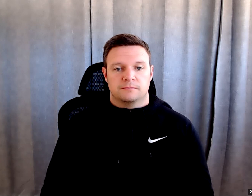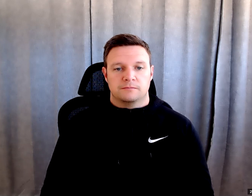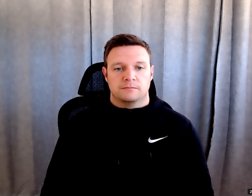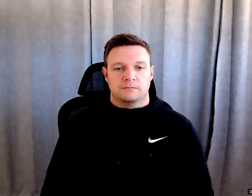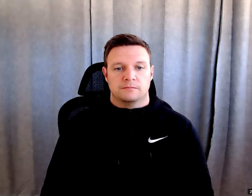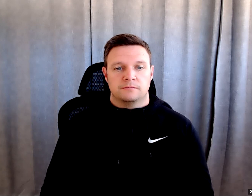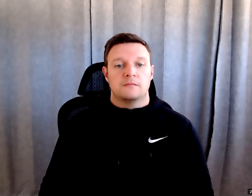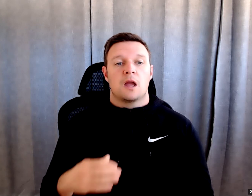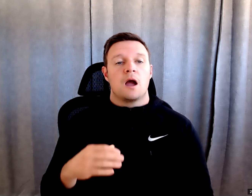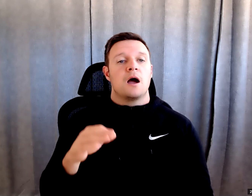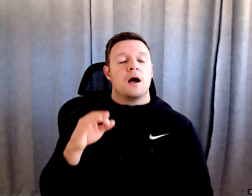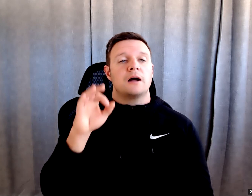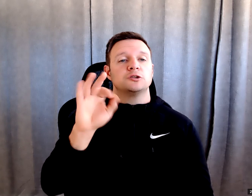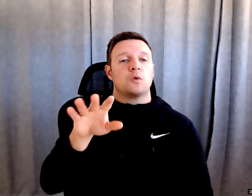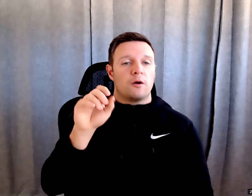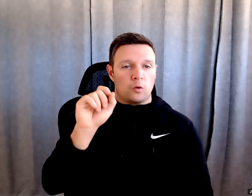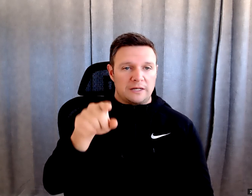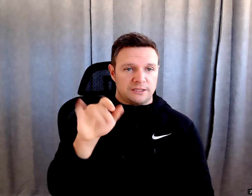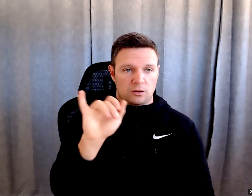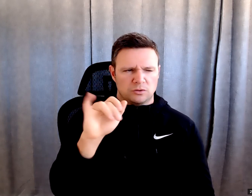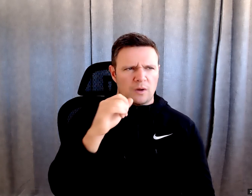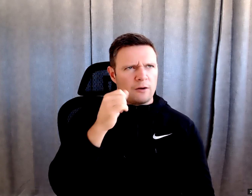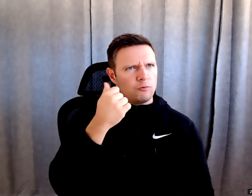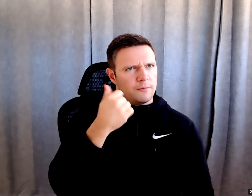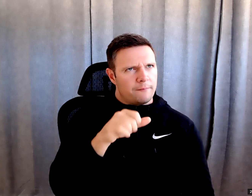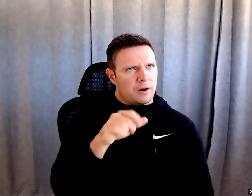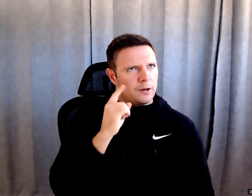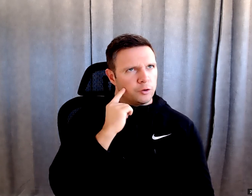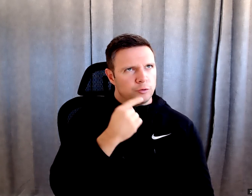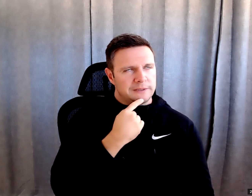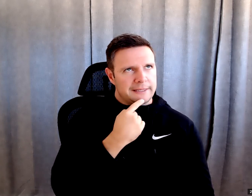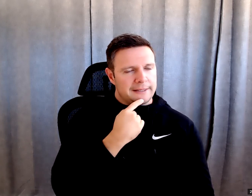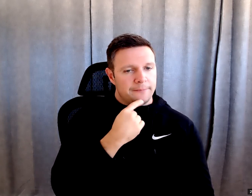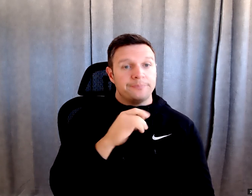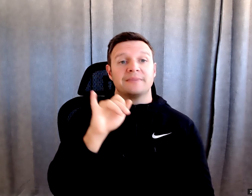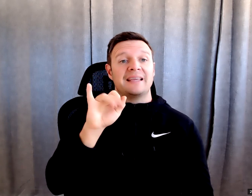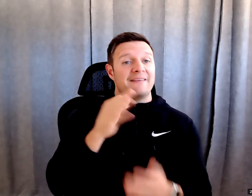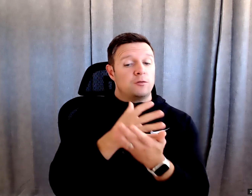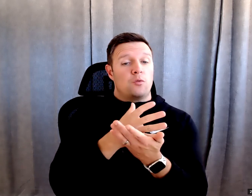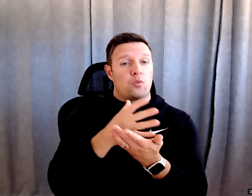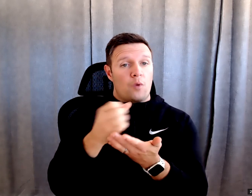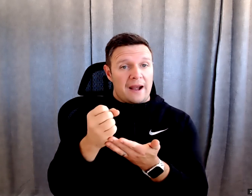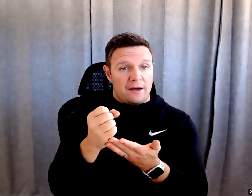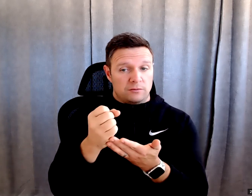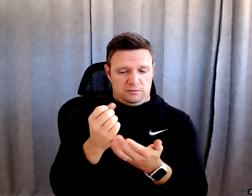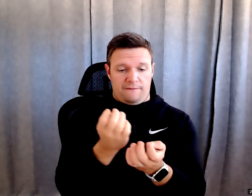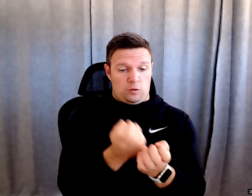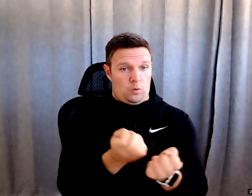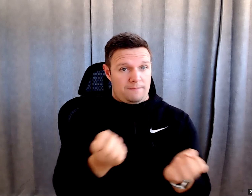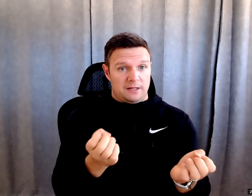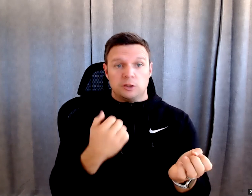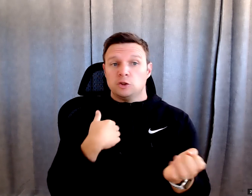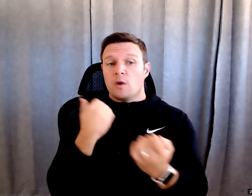I'll just throw this question out there for the students too, because I don't recall if I heard you mention, if you run out of a device, is there like a wait